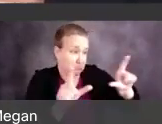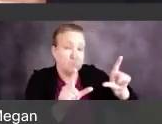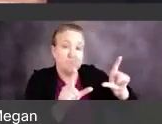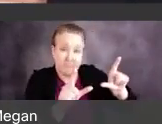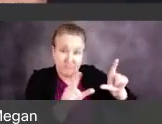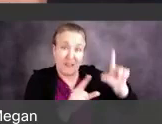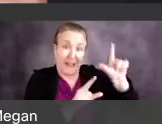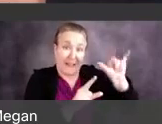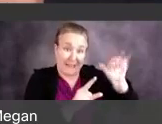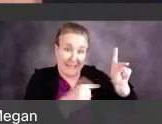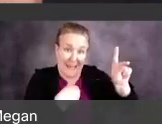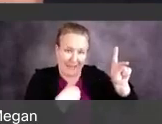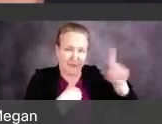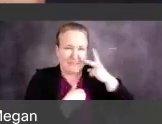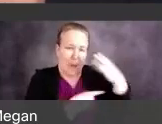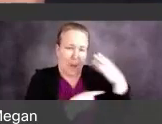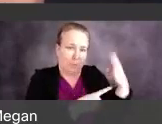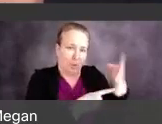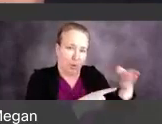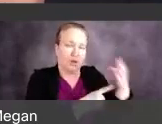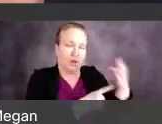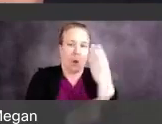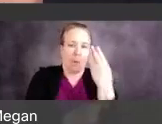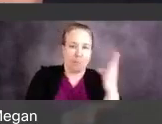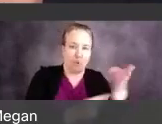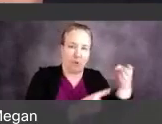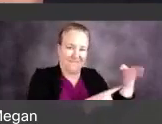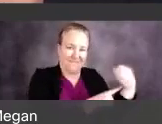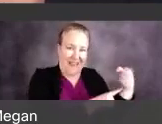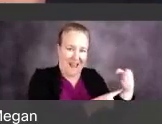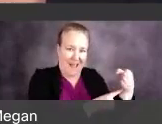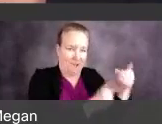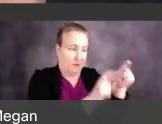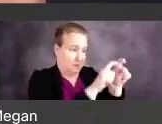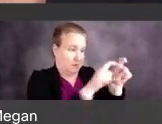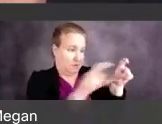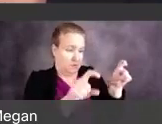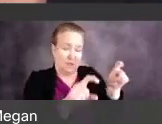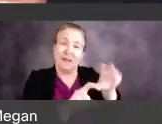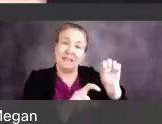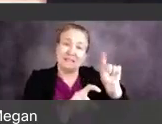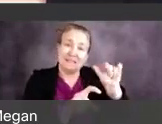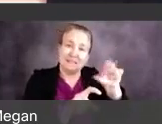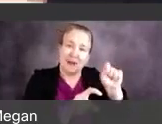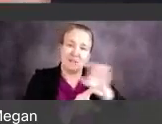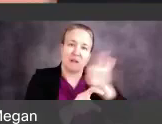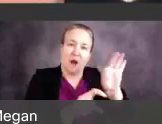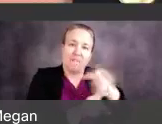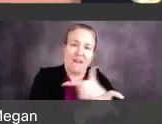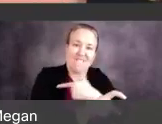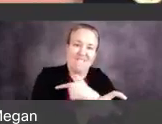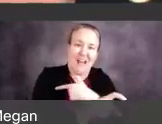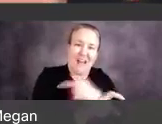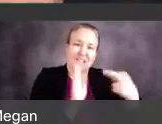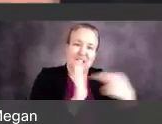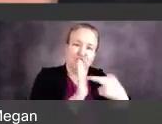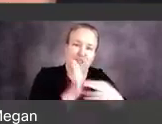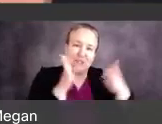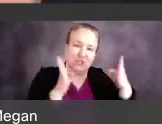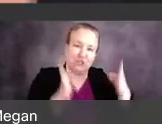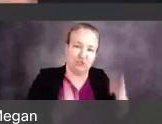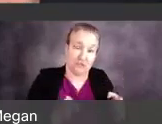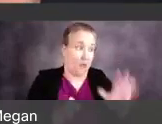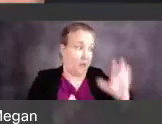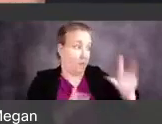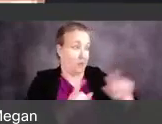a blue flag that says Status of Vaccine Registrants. This link will take you to a chart